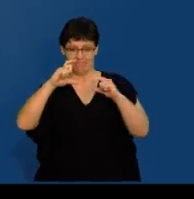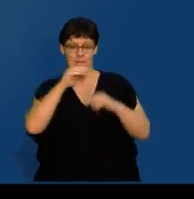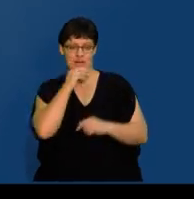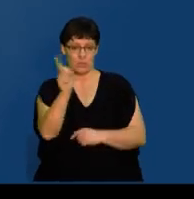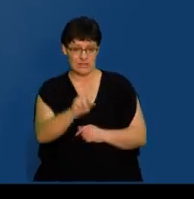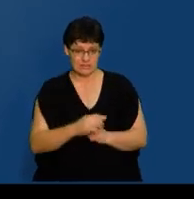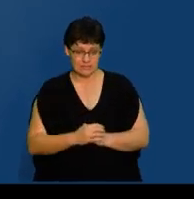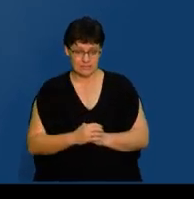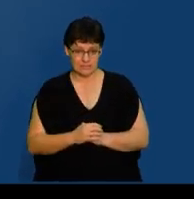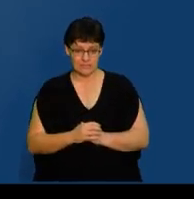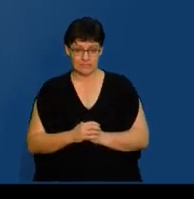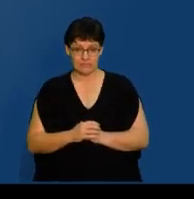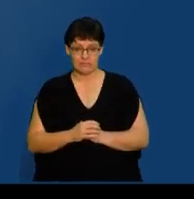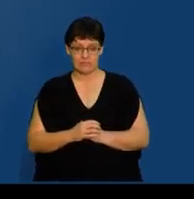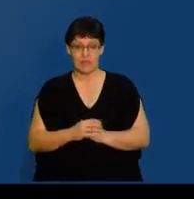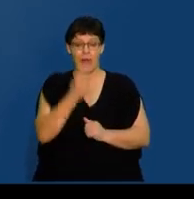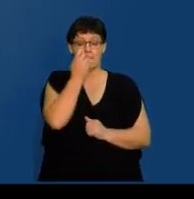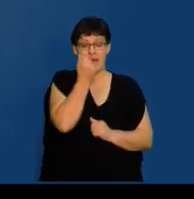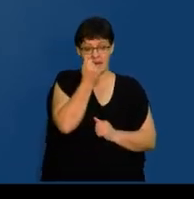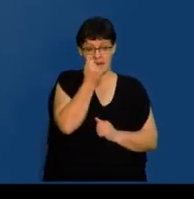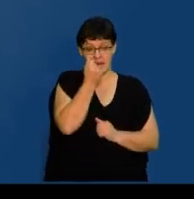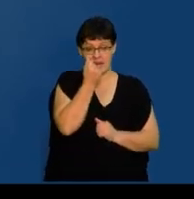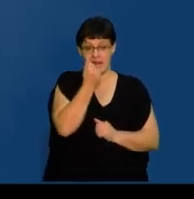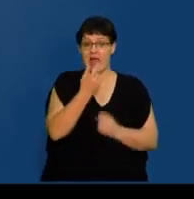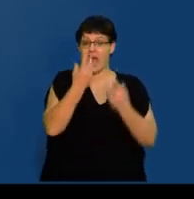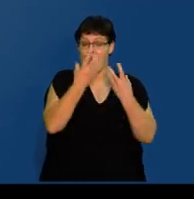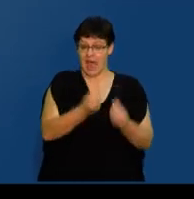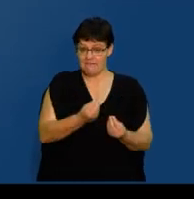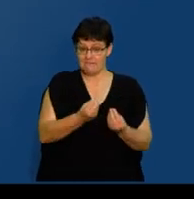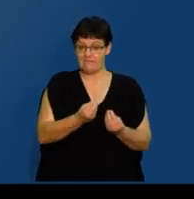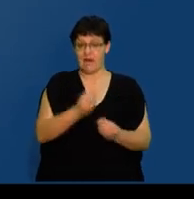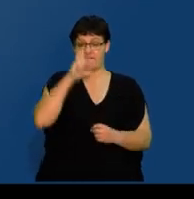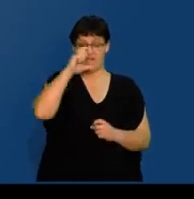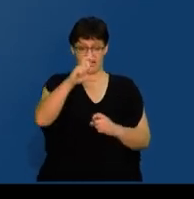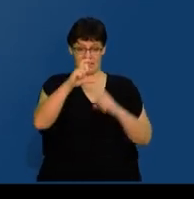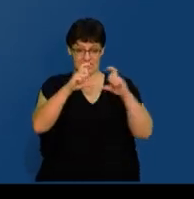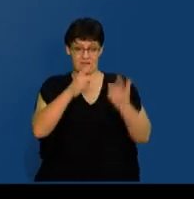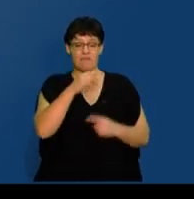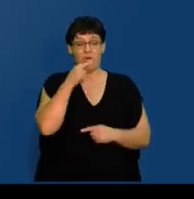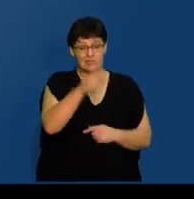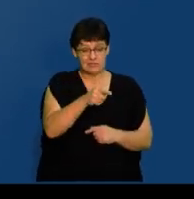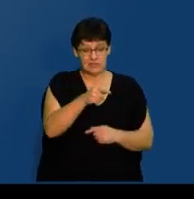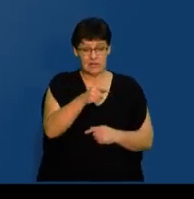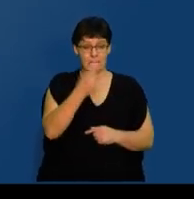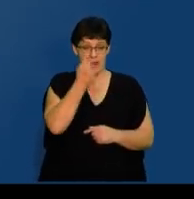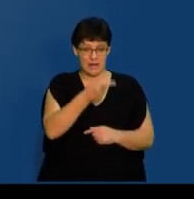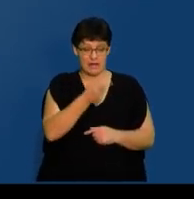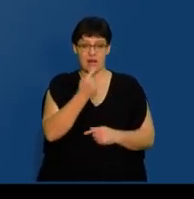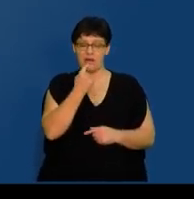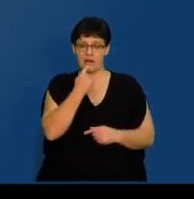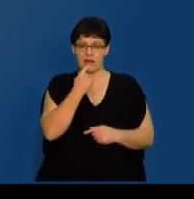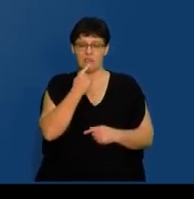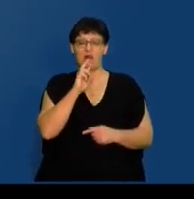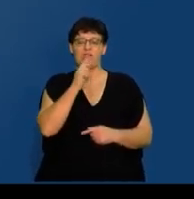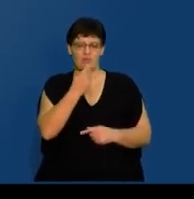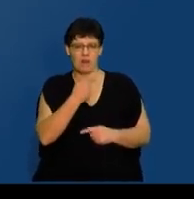means. A man who is heterozygous for this condition, tongue rolling, and I'll